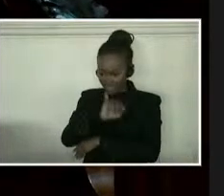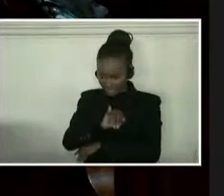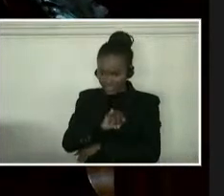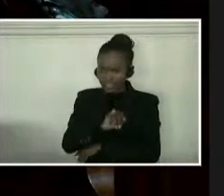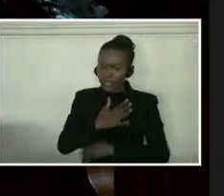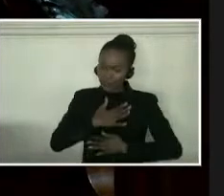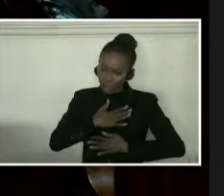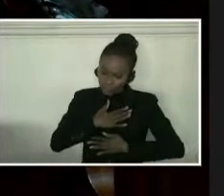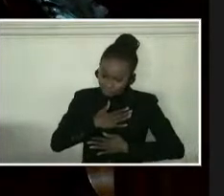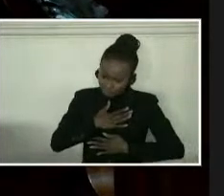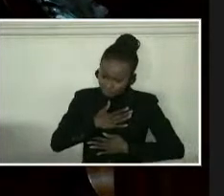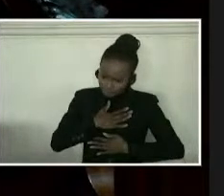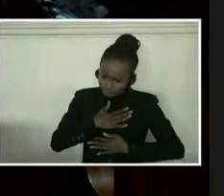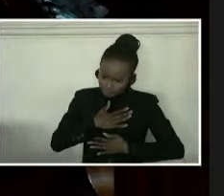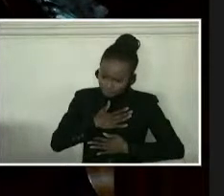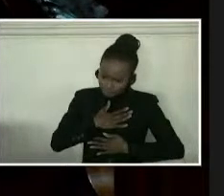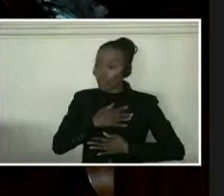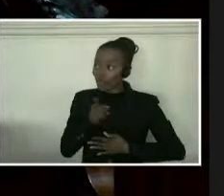um